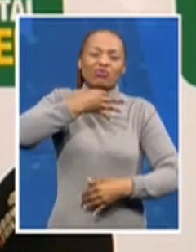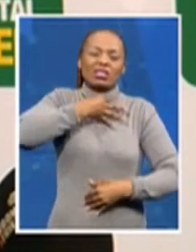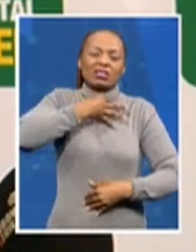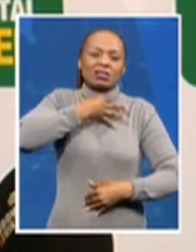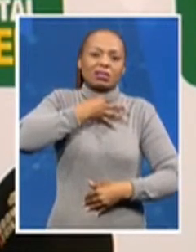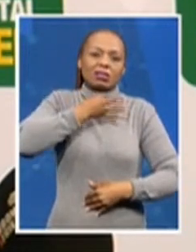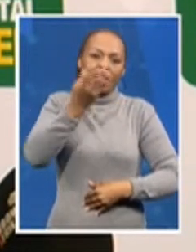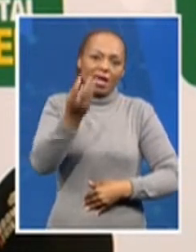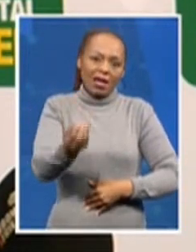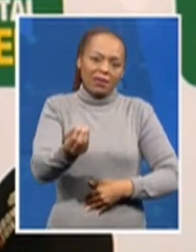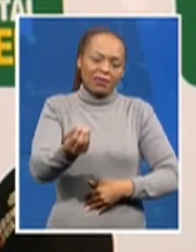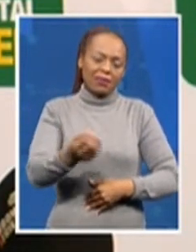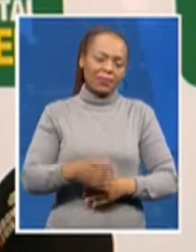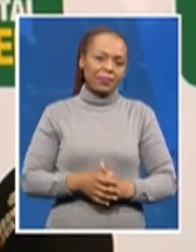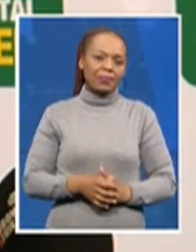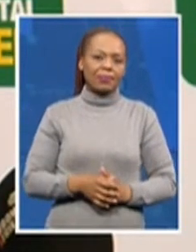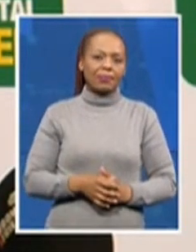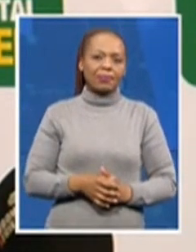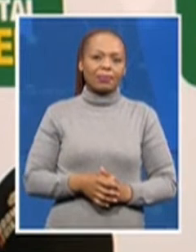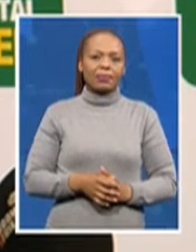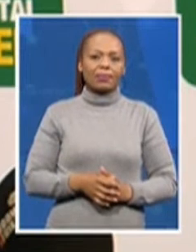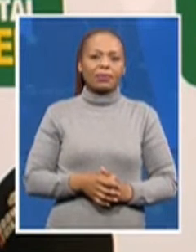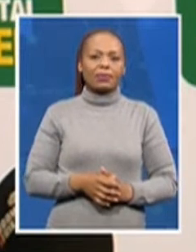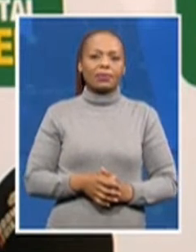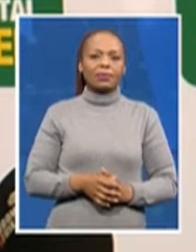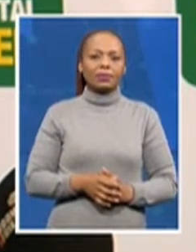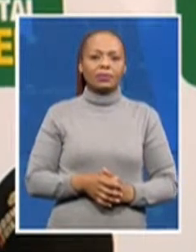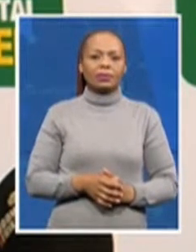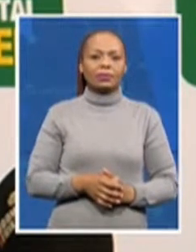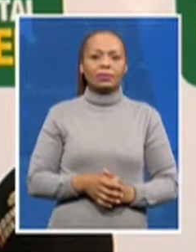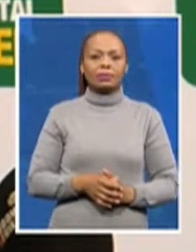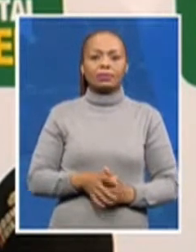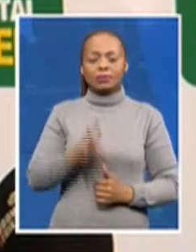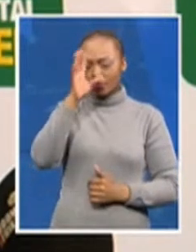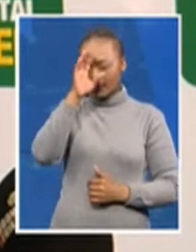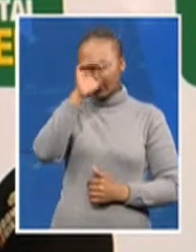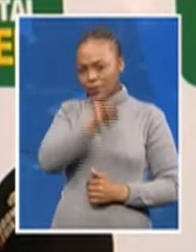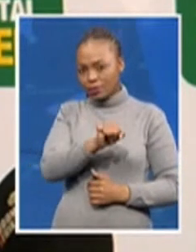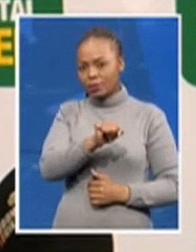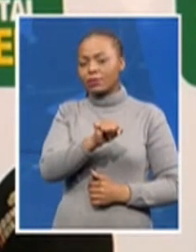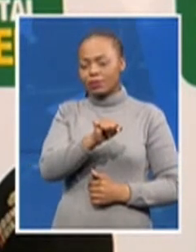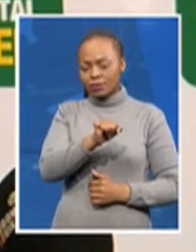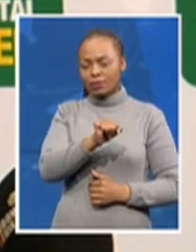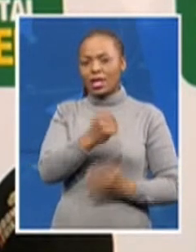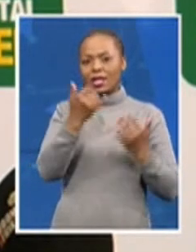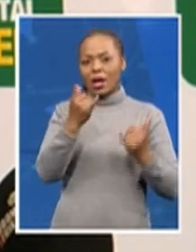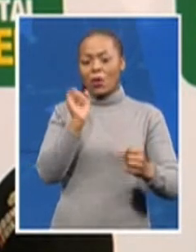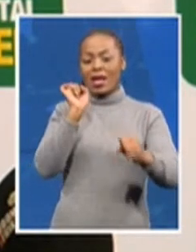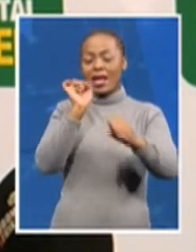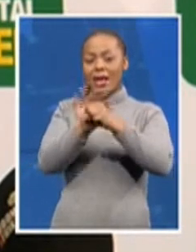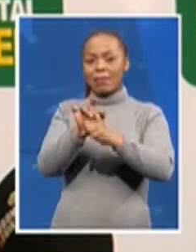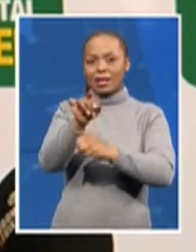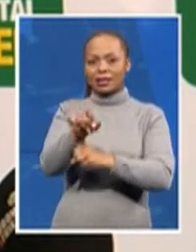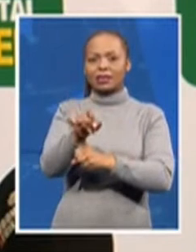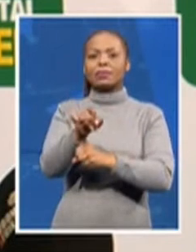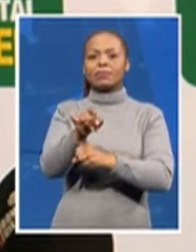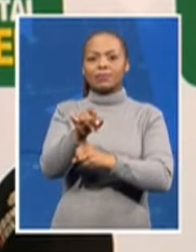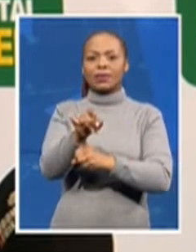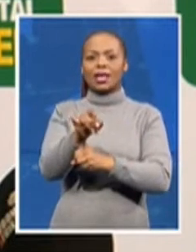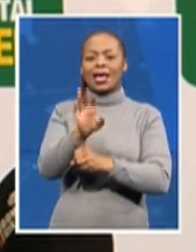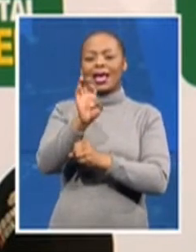Preliminary estimates suggest that the impact on the eThekwini GDP will be